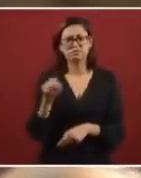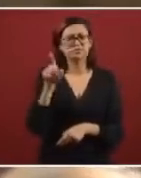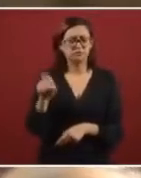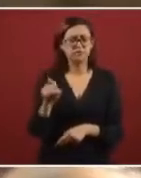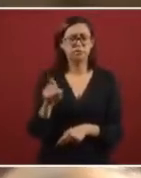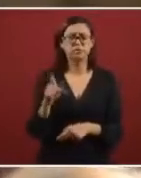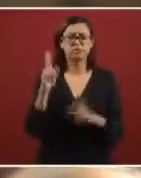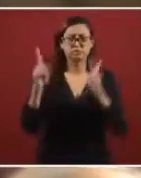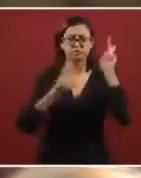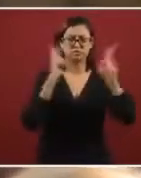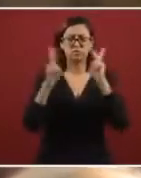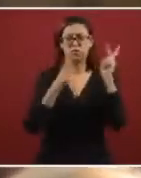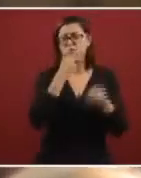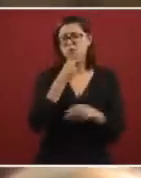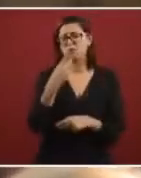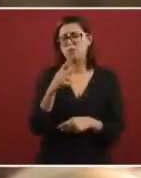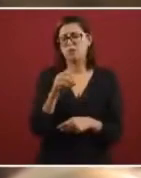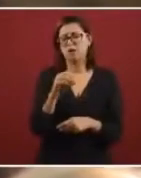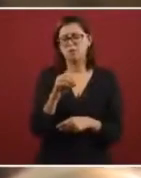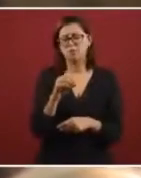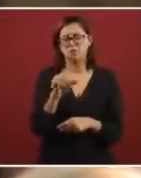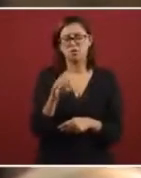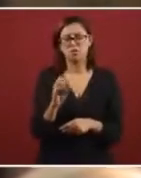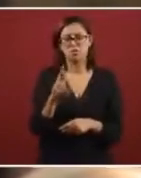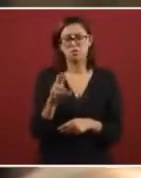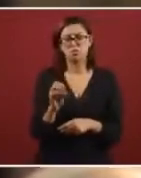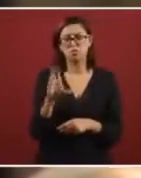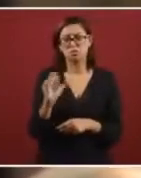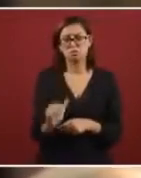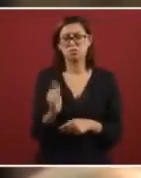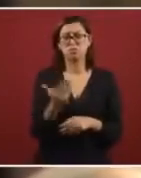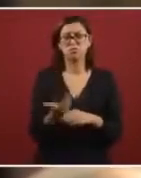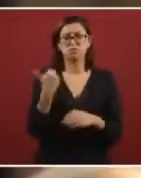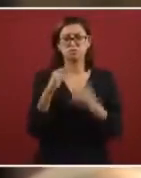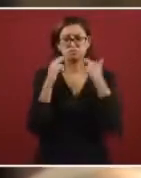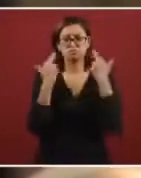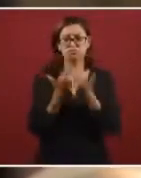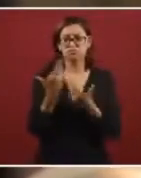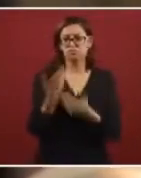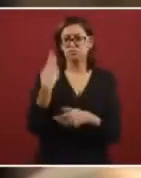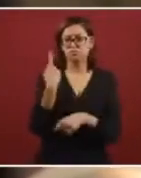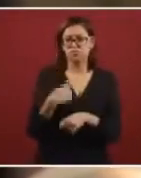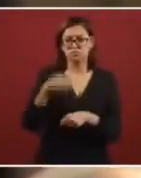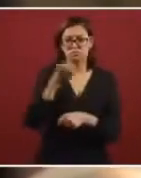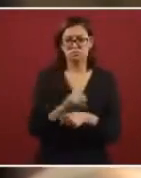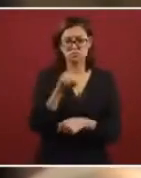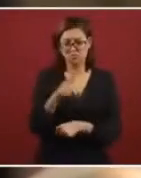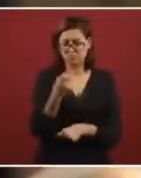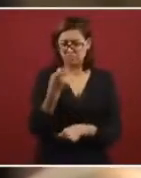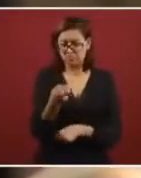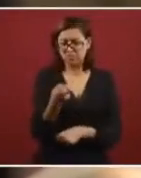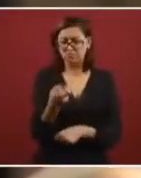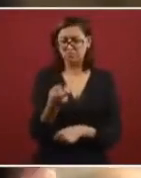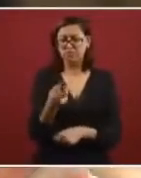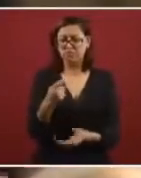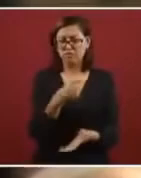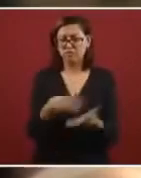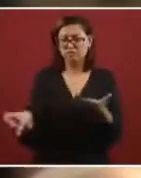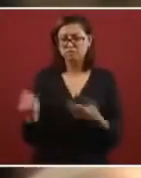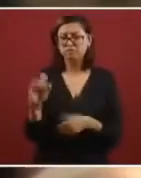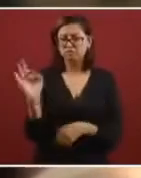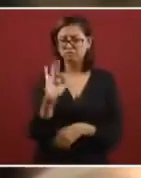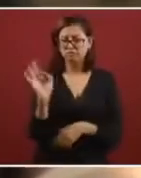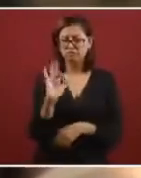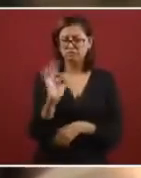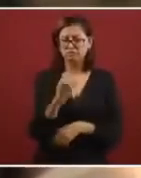ver la visita de Paolo Roca, y que, bueno, la reunión que tuvo con usted hace unas semanas, si tiene que ver con la compra, probable compra